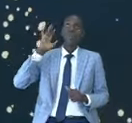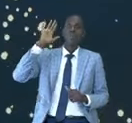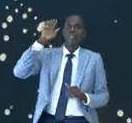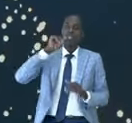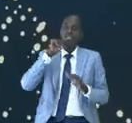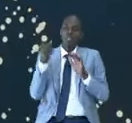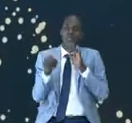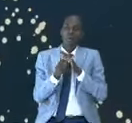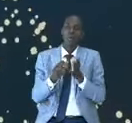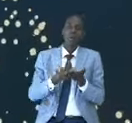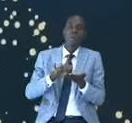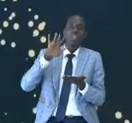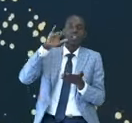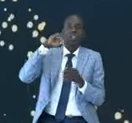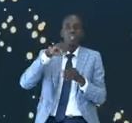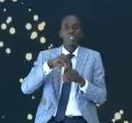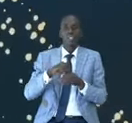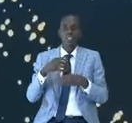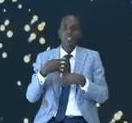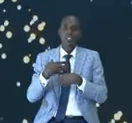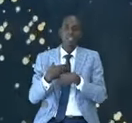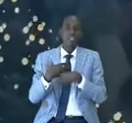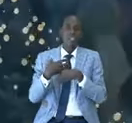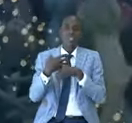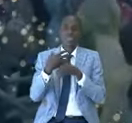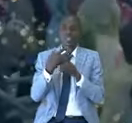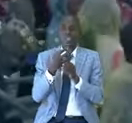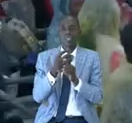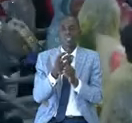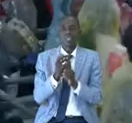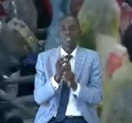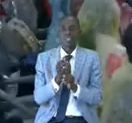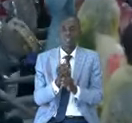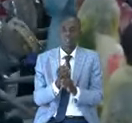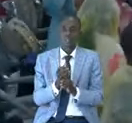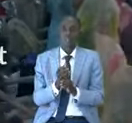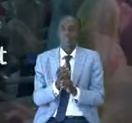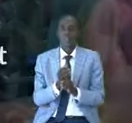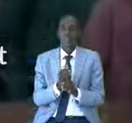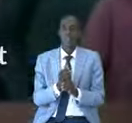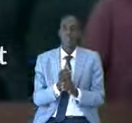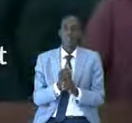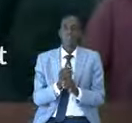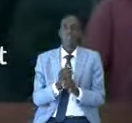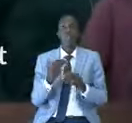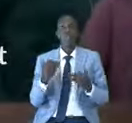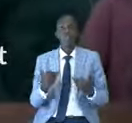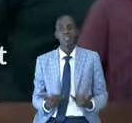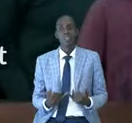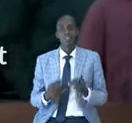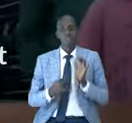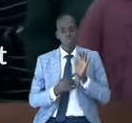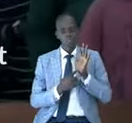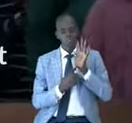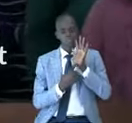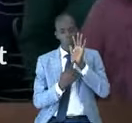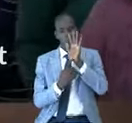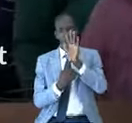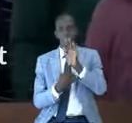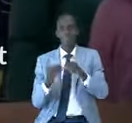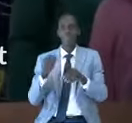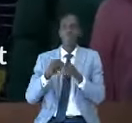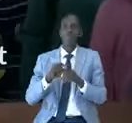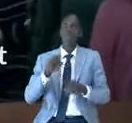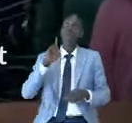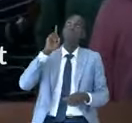Your hidden glory in creation, now revealed